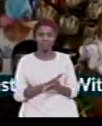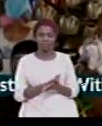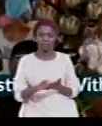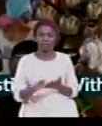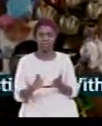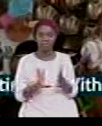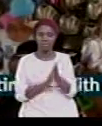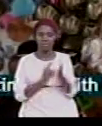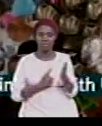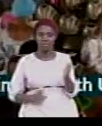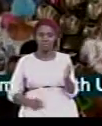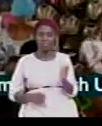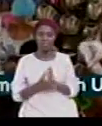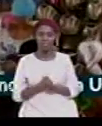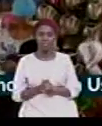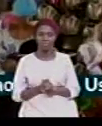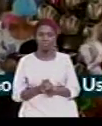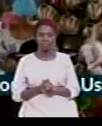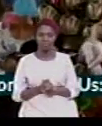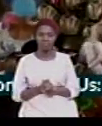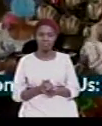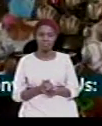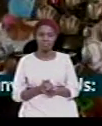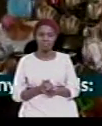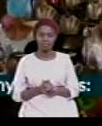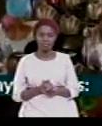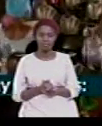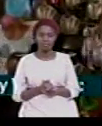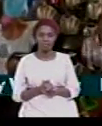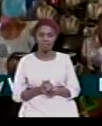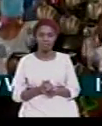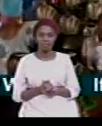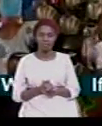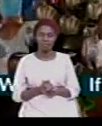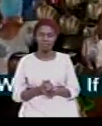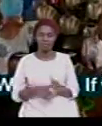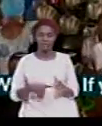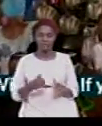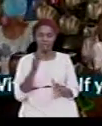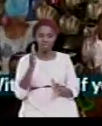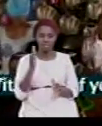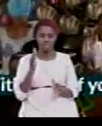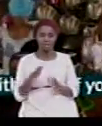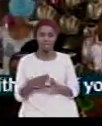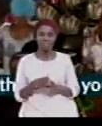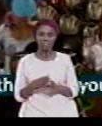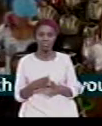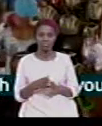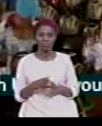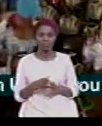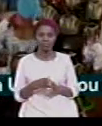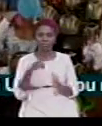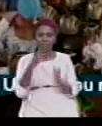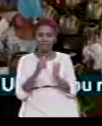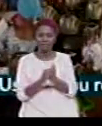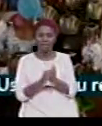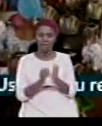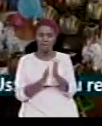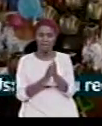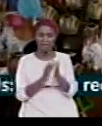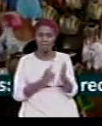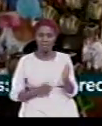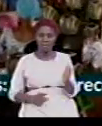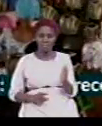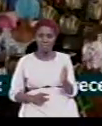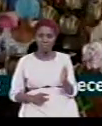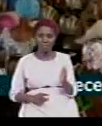Indeed, things are vanishing. As Omota, your glory from YouTube is saying, praise the Lord. She's